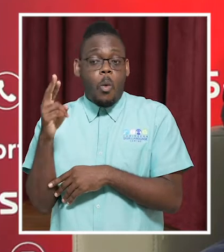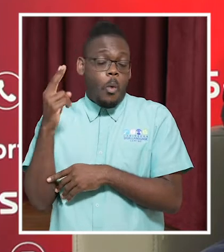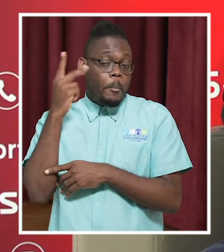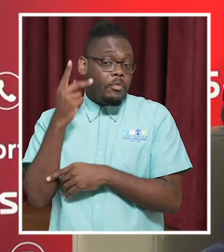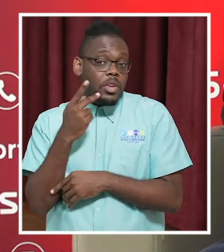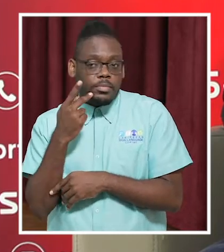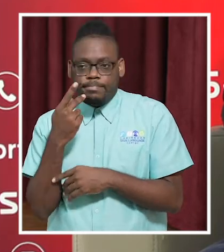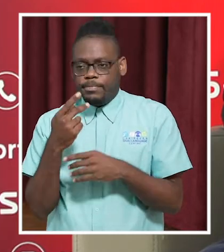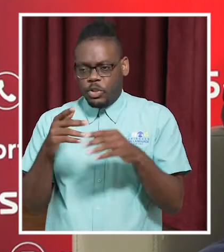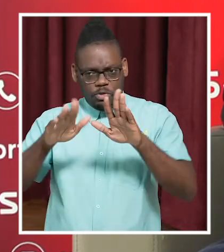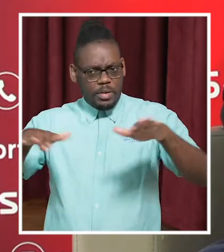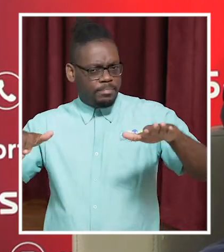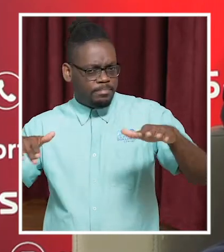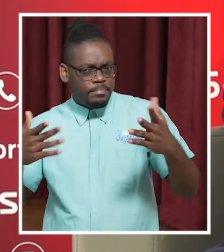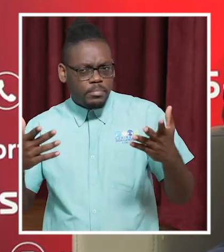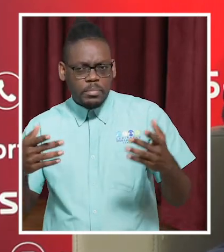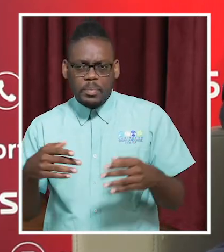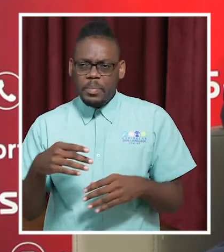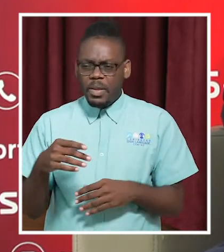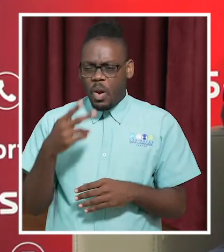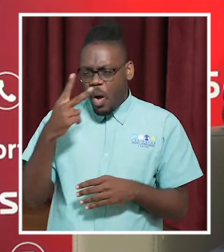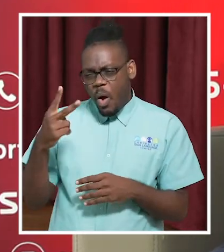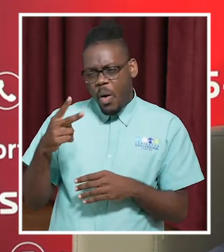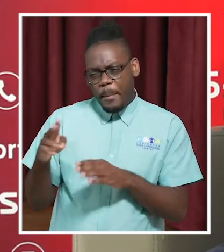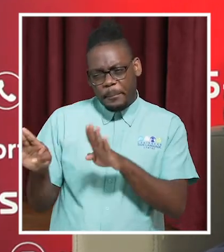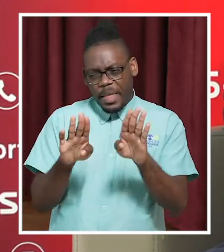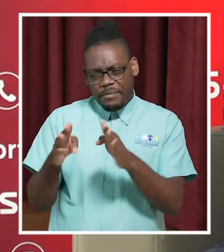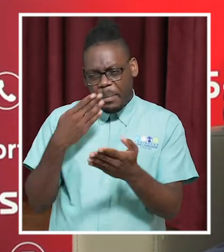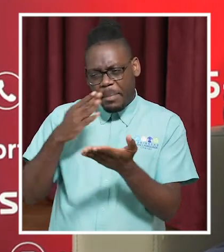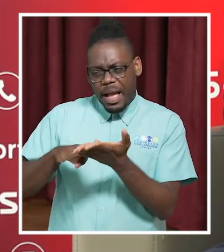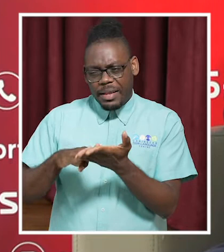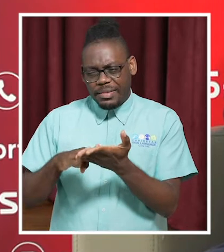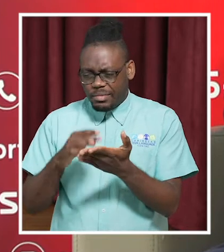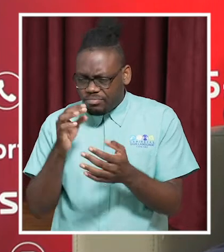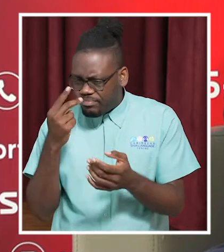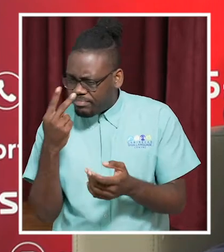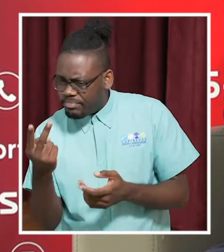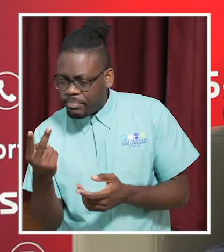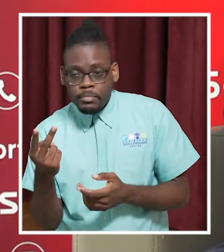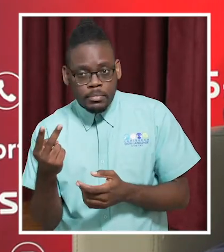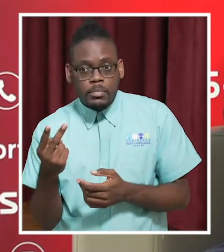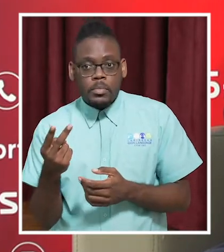be described as hardened in our colloquial language. Yeah. And